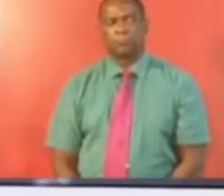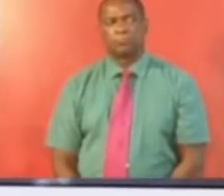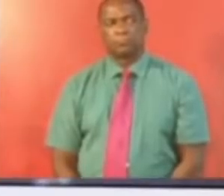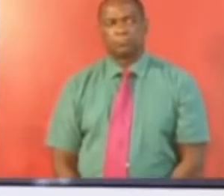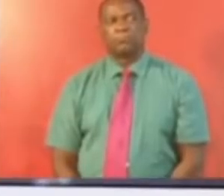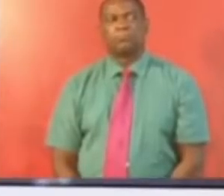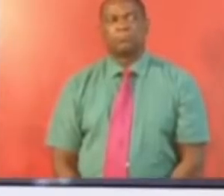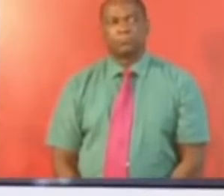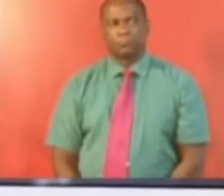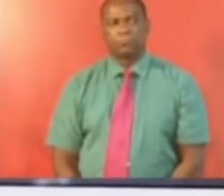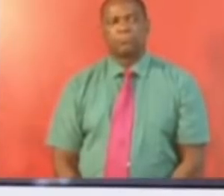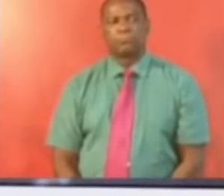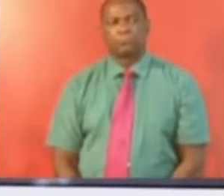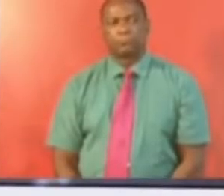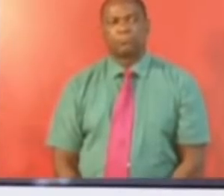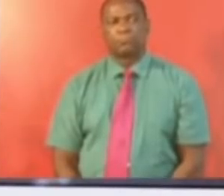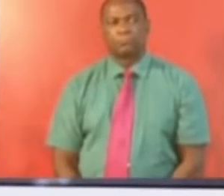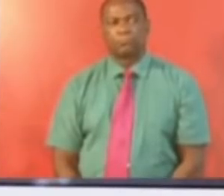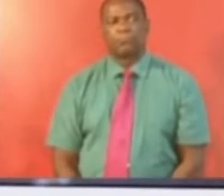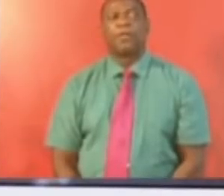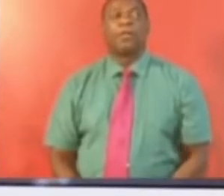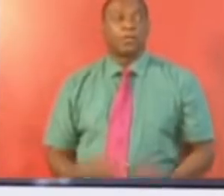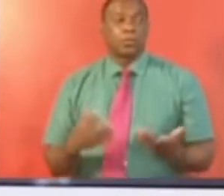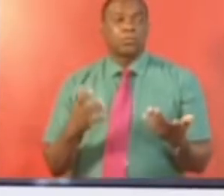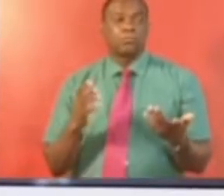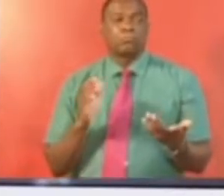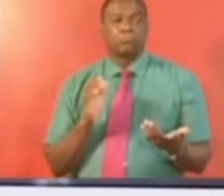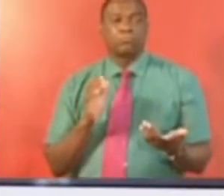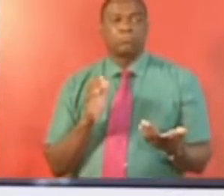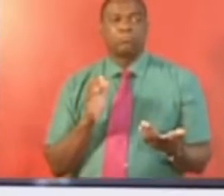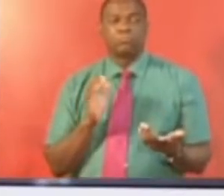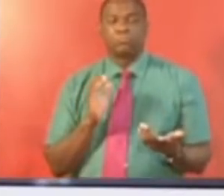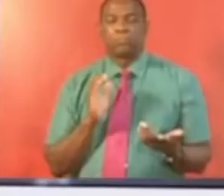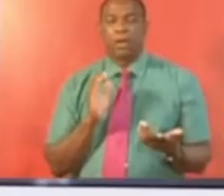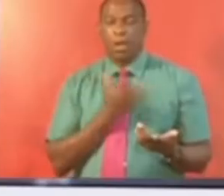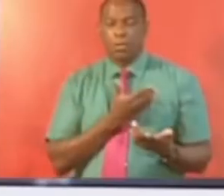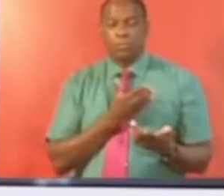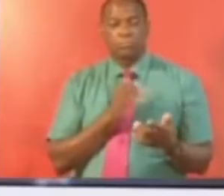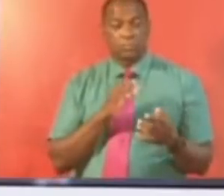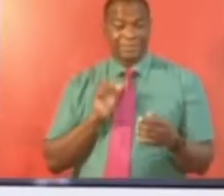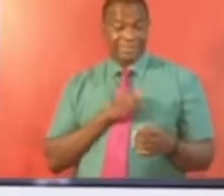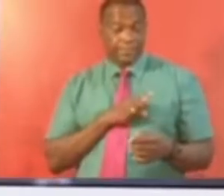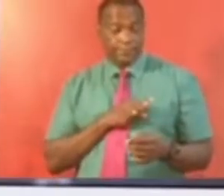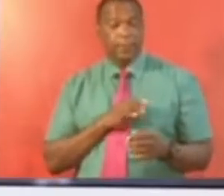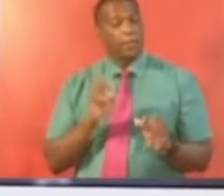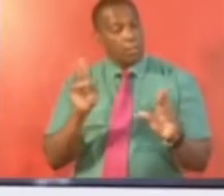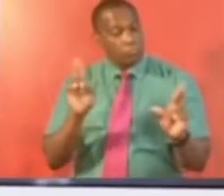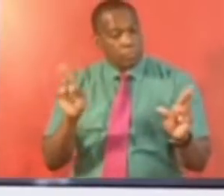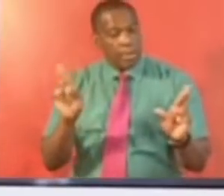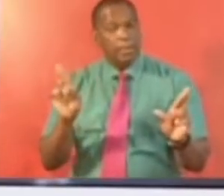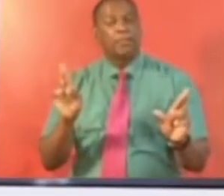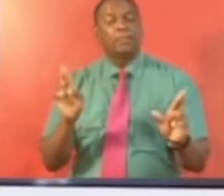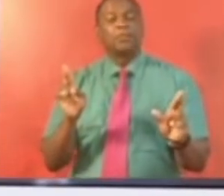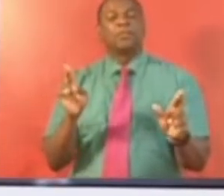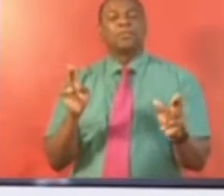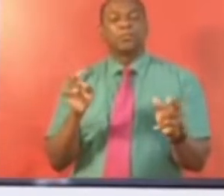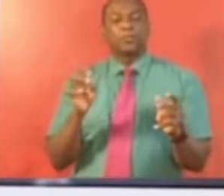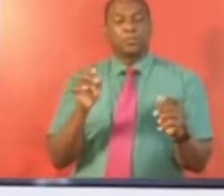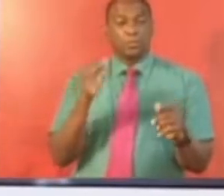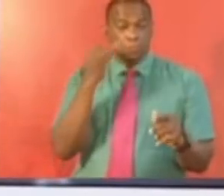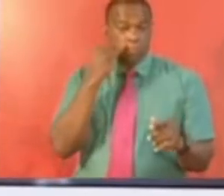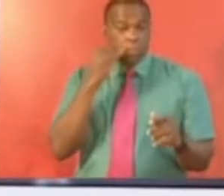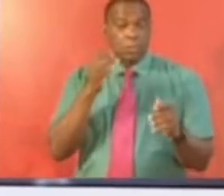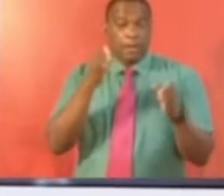come in and they recover to the best of our ability. We do that to the best of our ability to avoid morbidity and